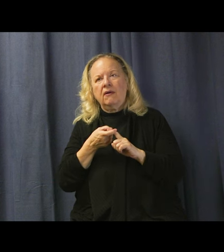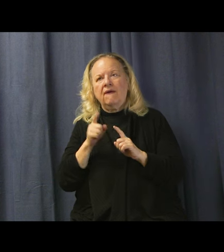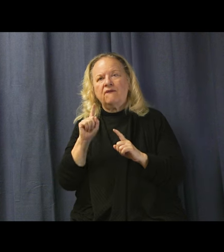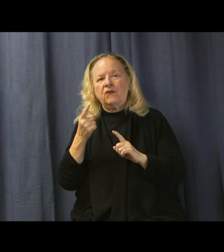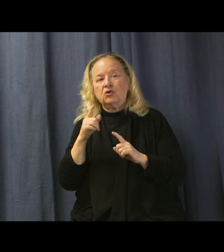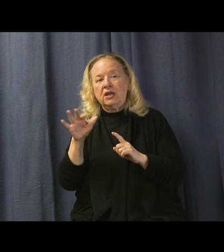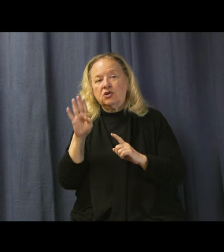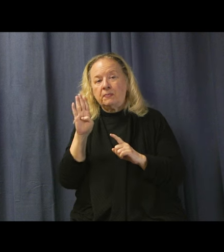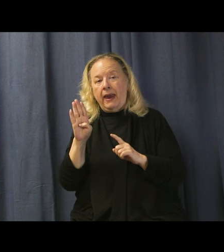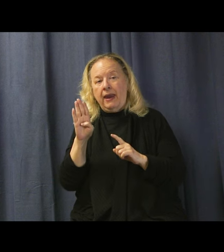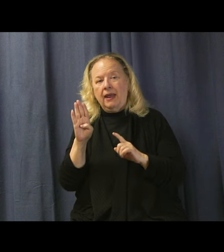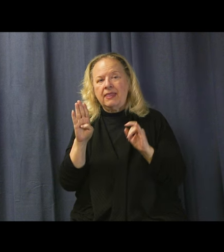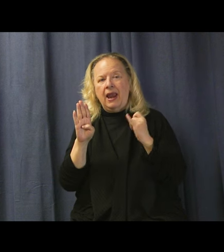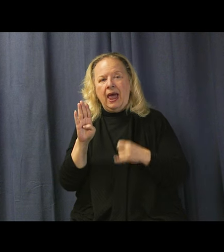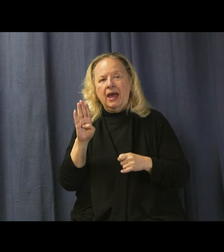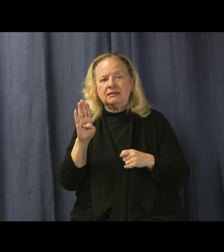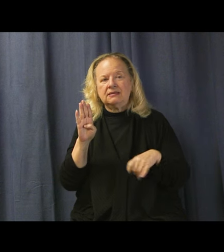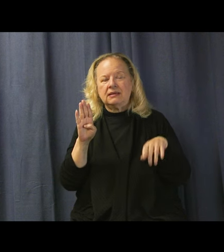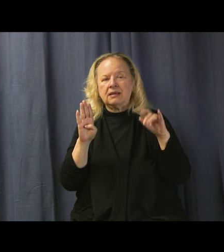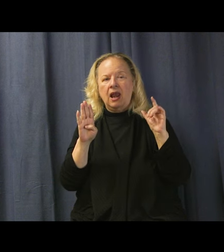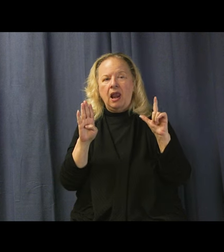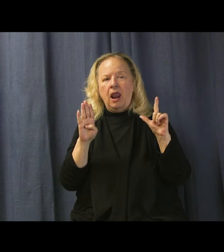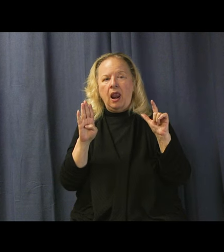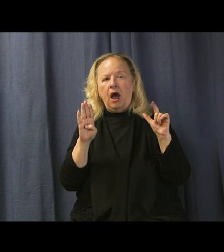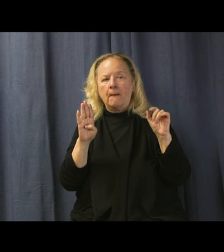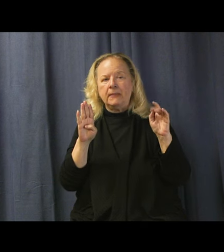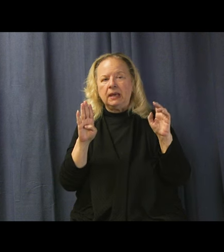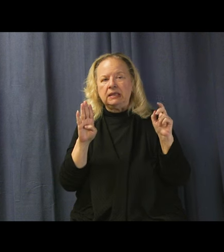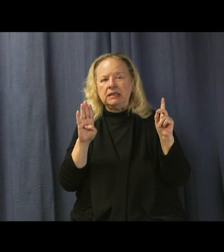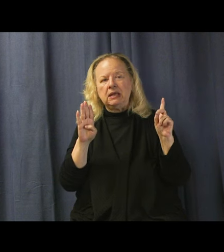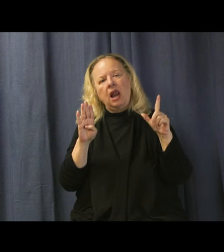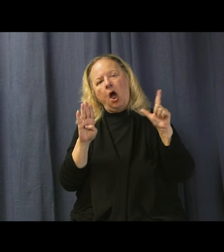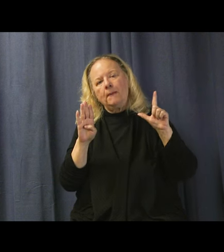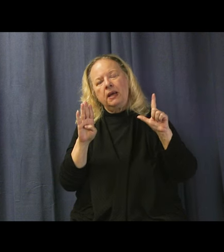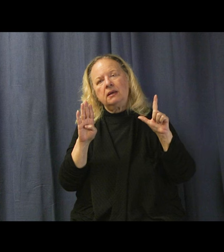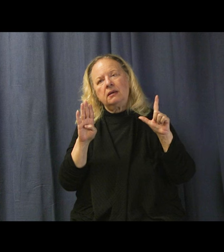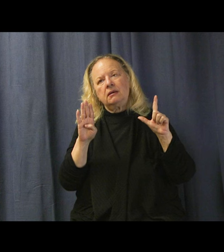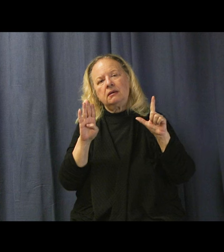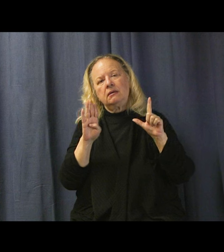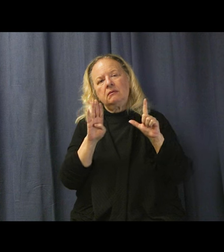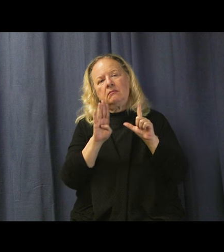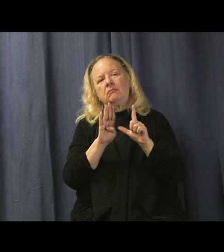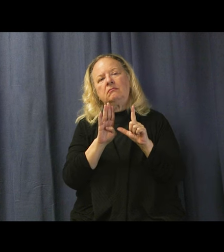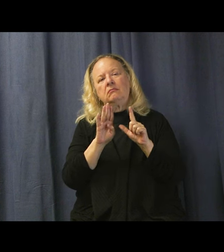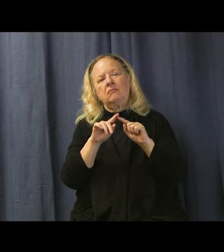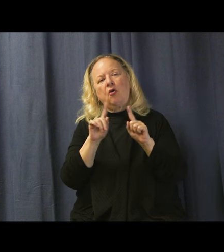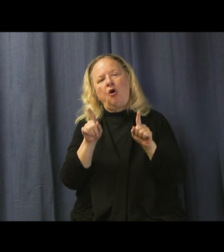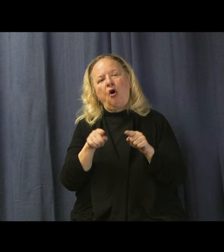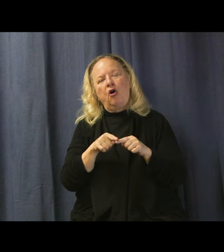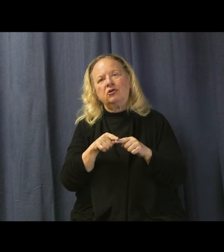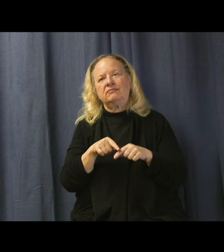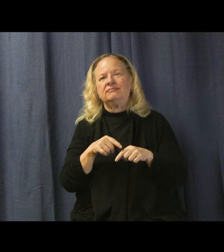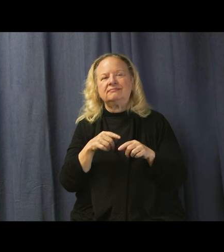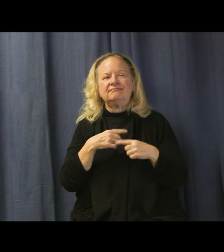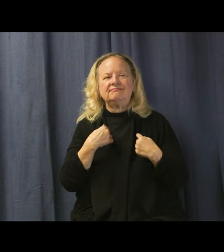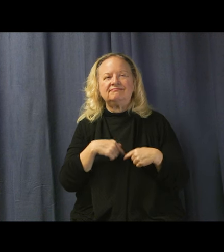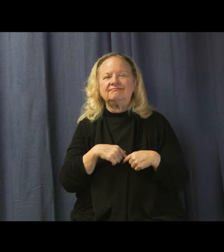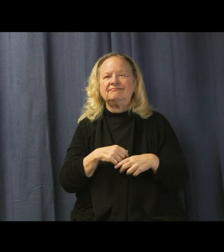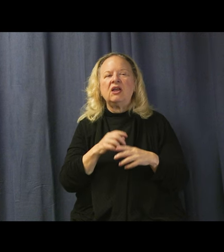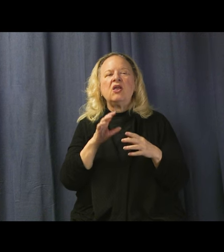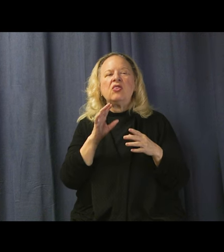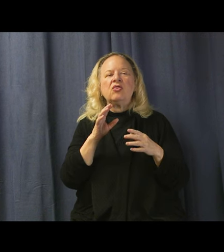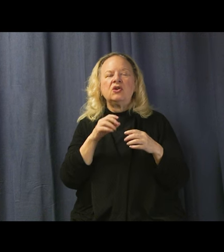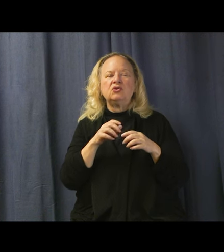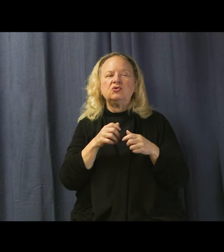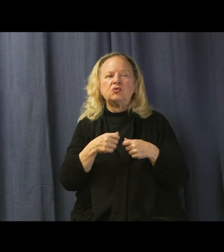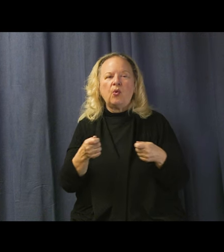letter is the Beit, the last letter is the Lamed, and they come together and it forms heart, Lev. The Torah